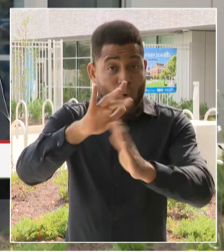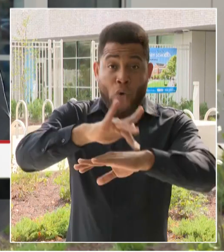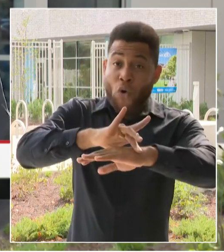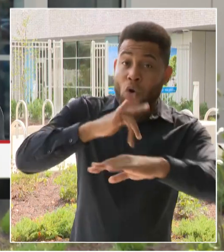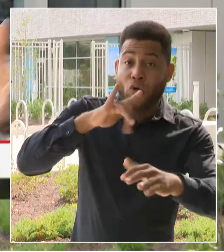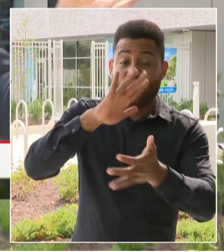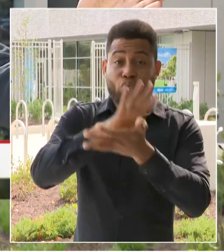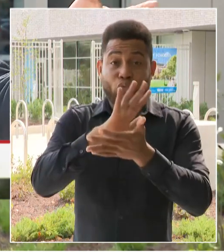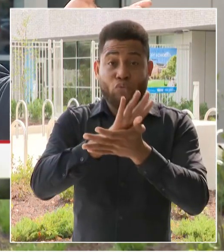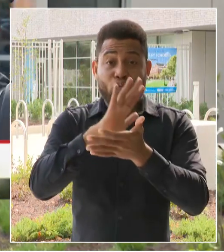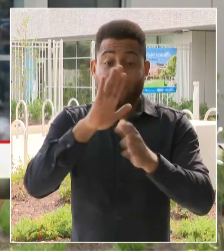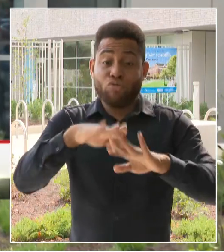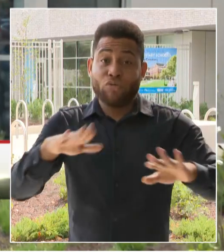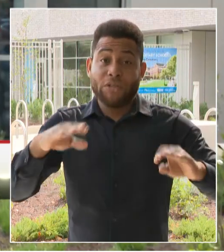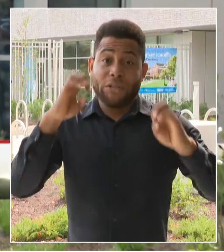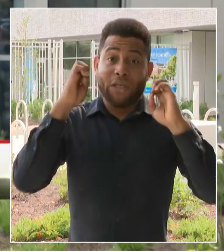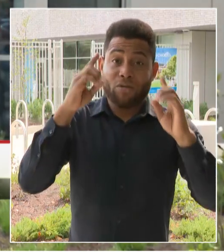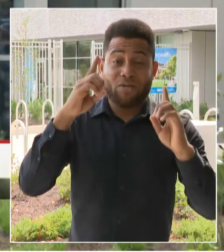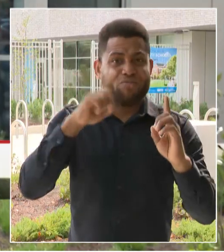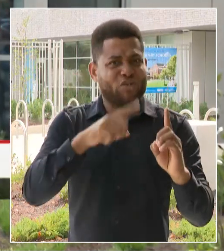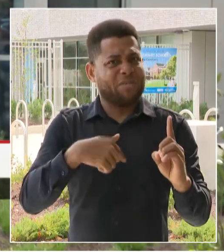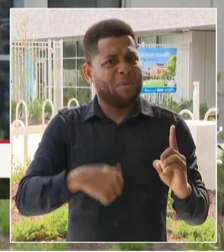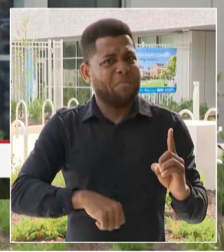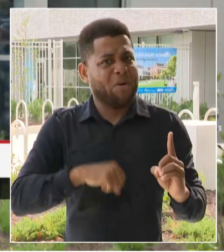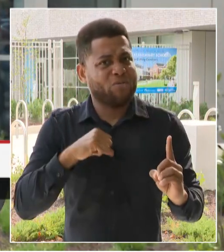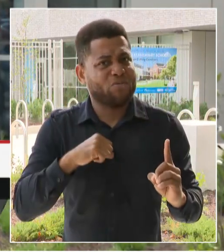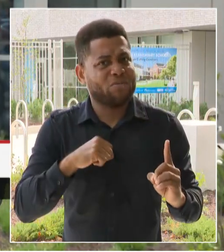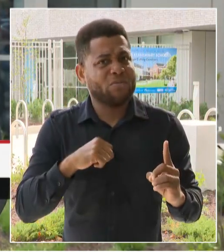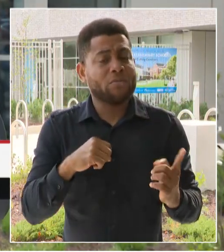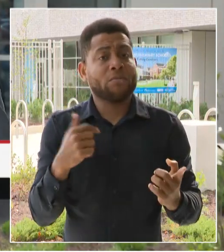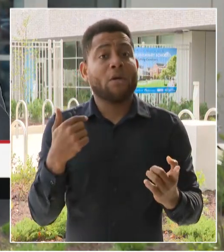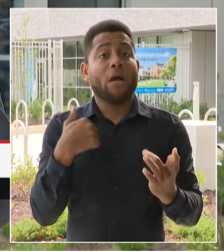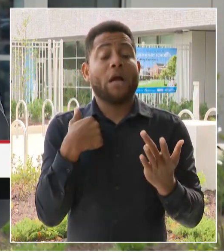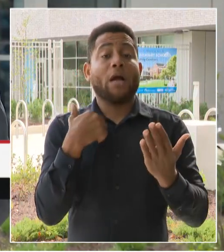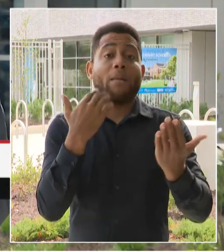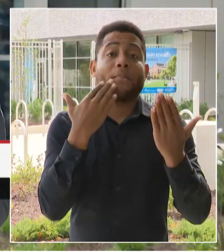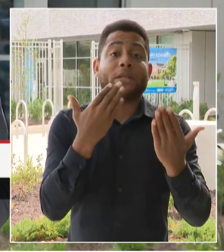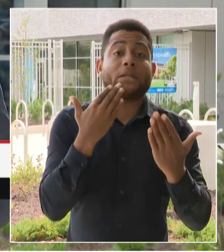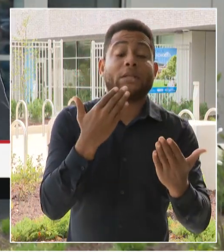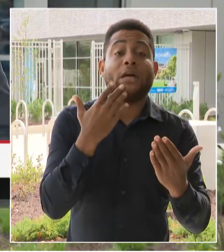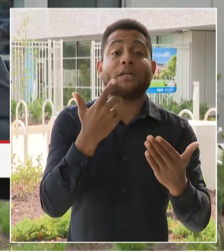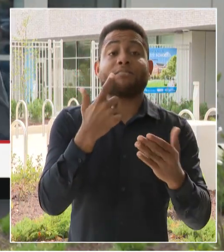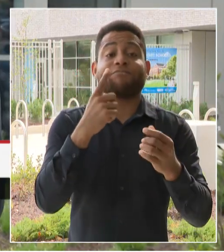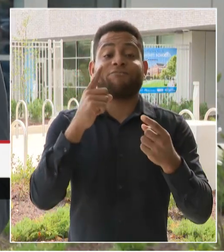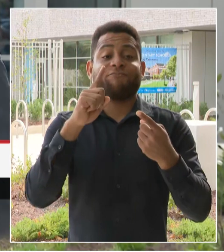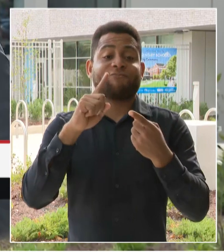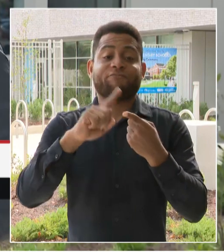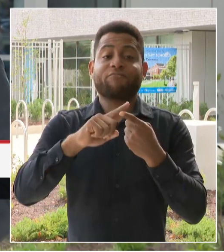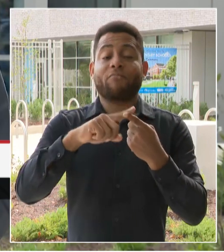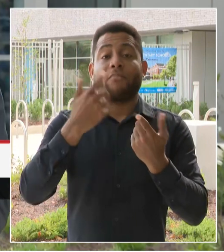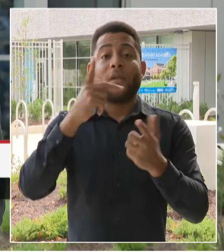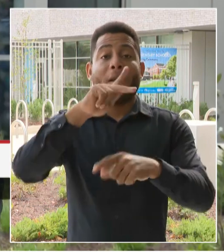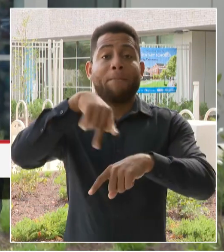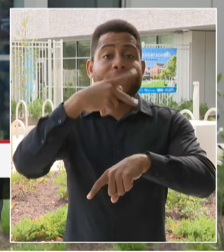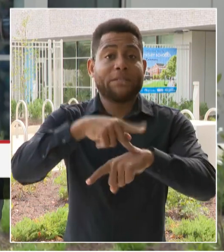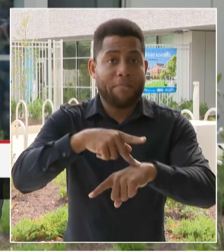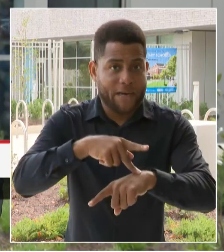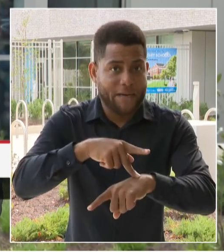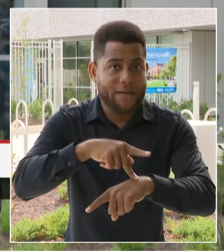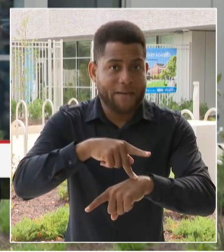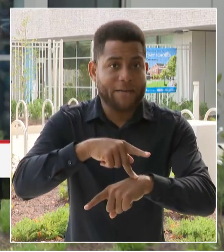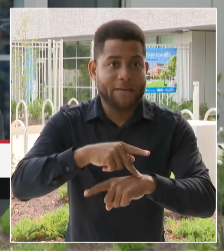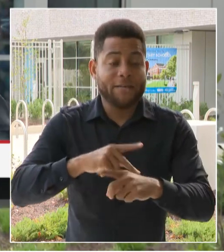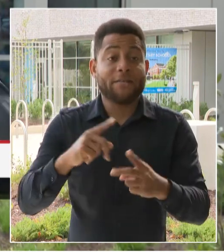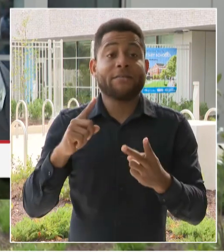proud of. Again, I want to thank the principal for his leadership in the school community. Also want to thank the office of the council member, the advisory